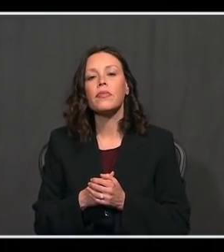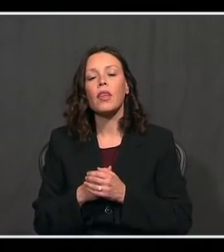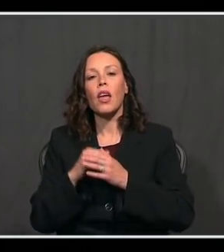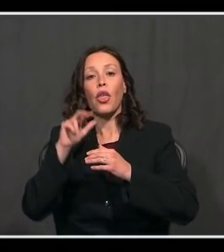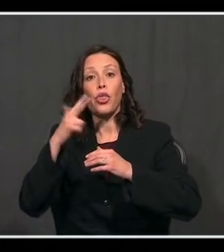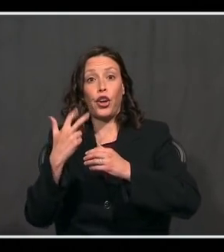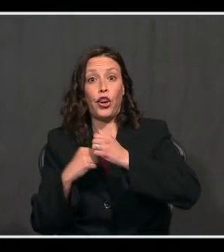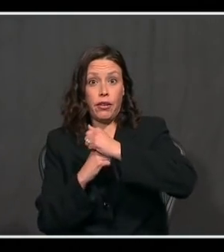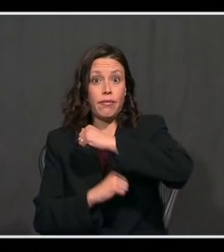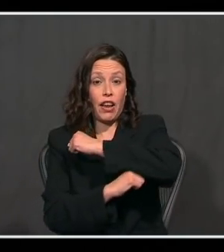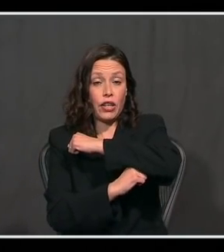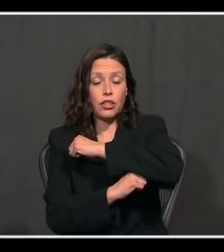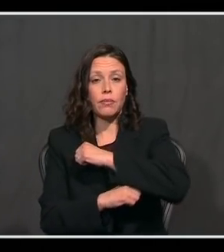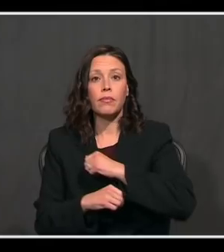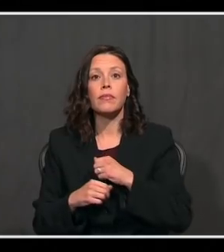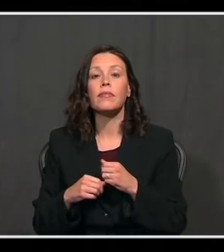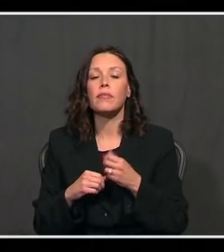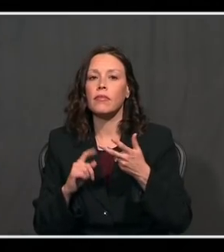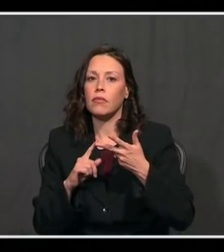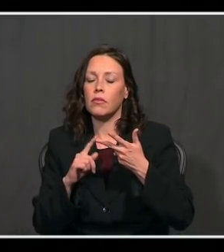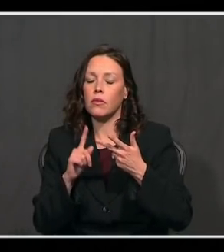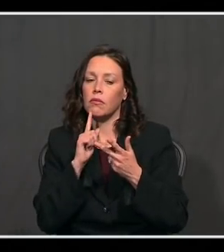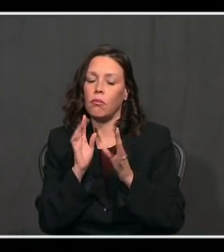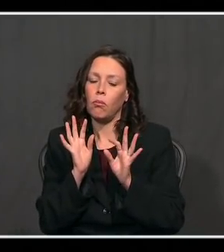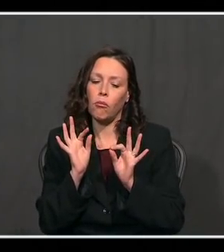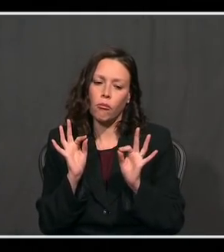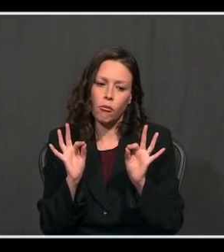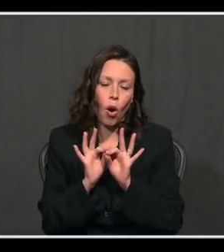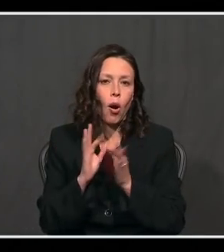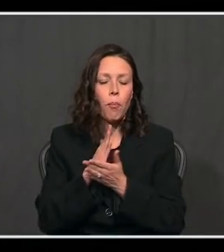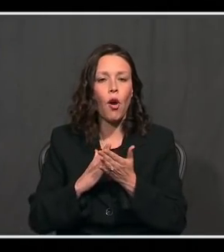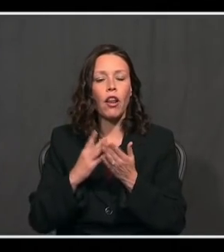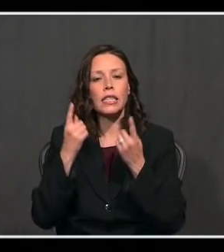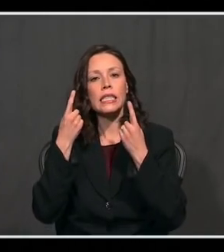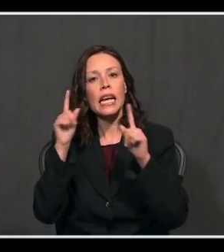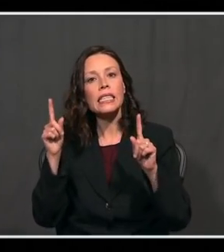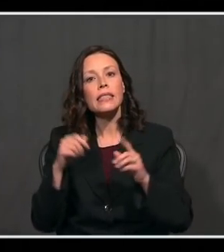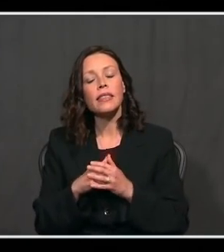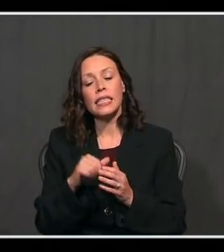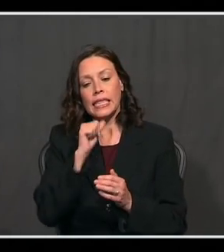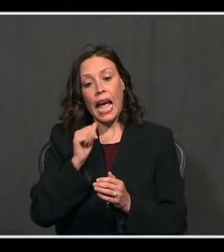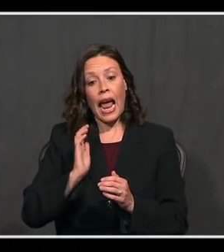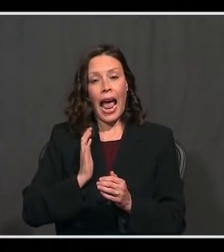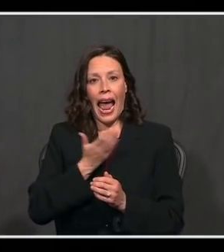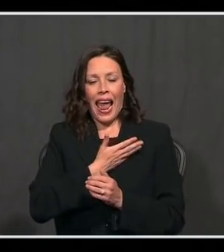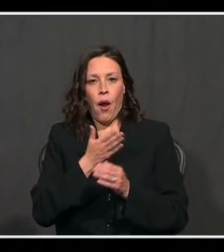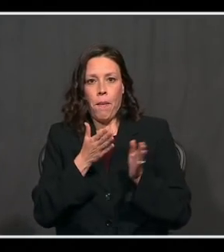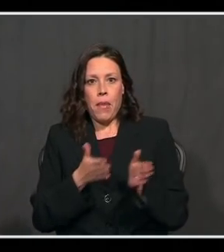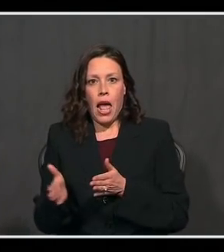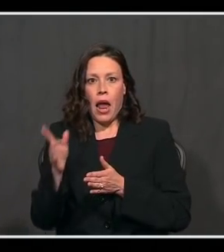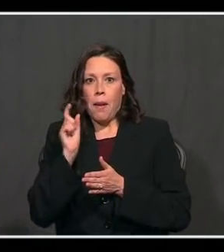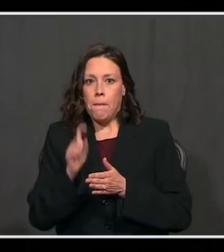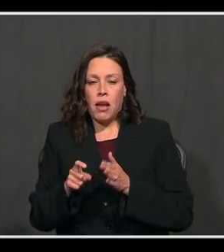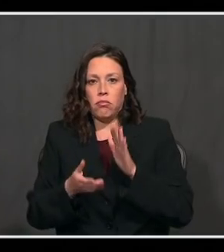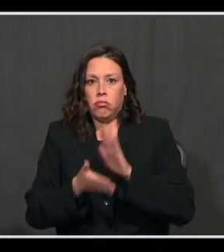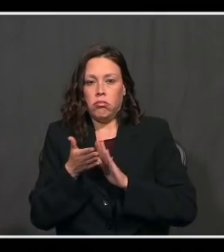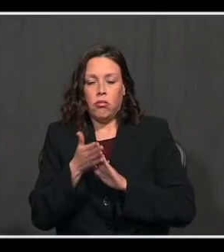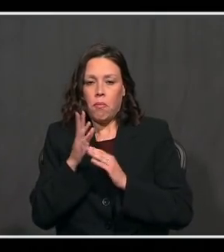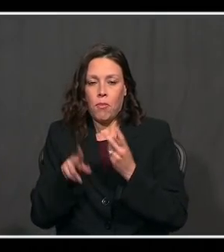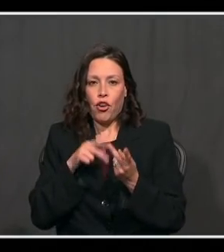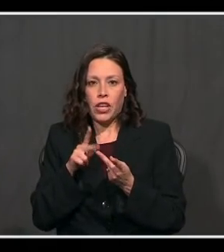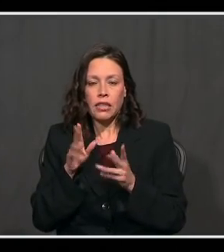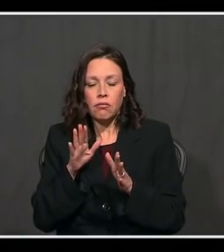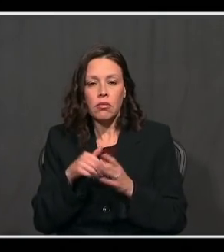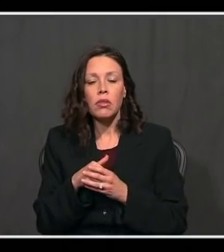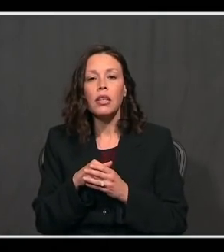last thing? Key to our success. It's not our plan that needs to be implemented perfectly.